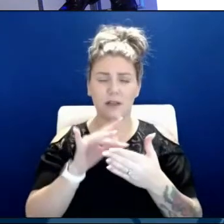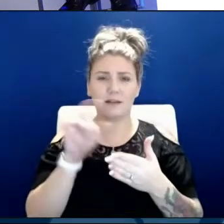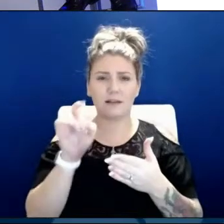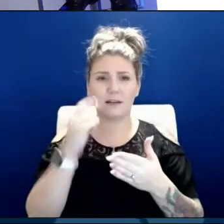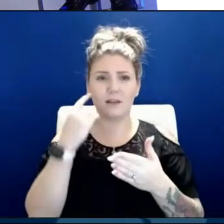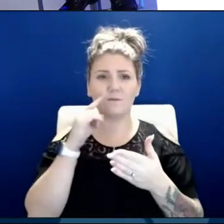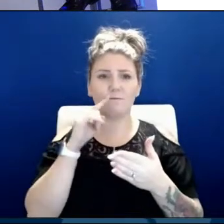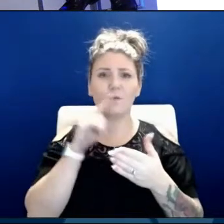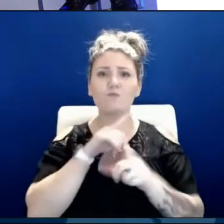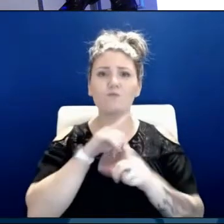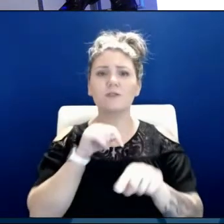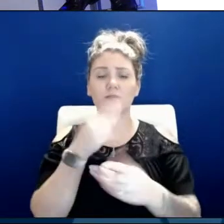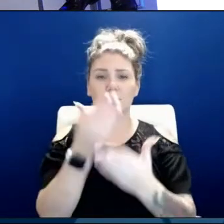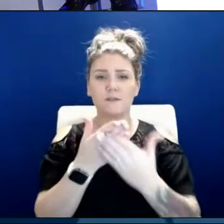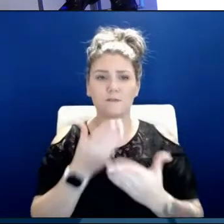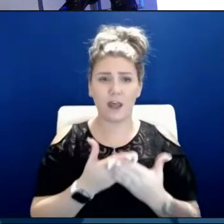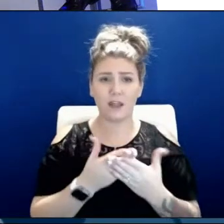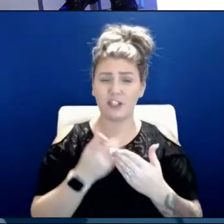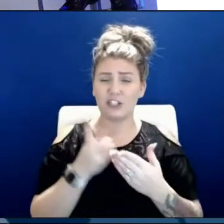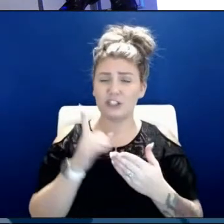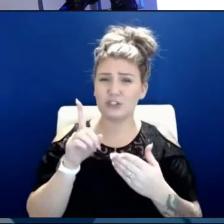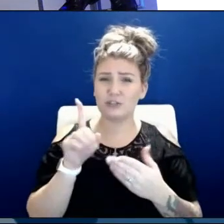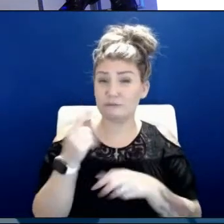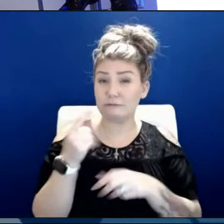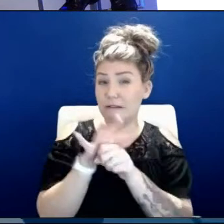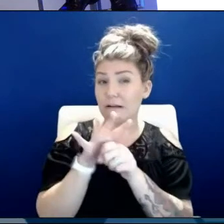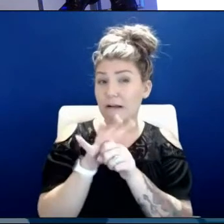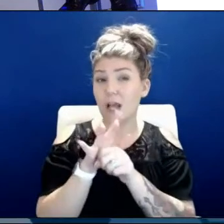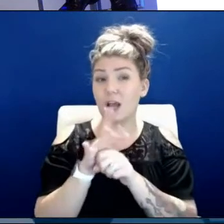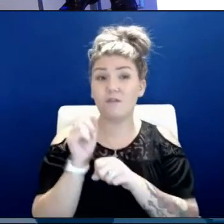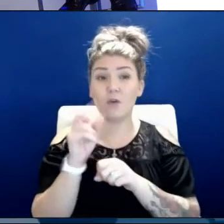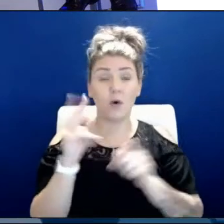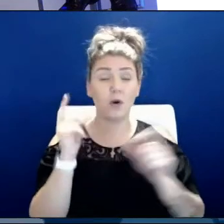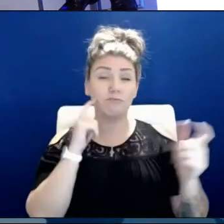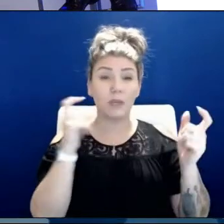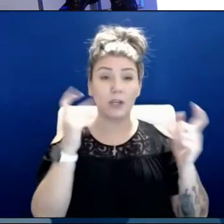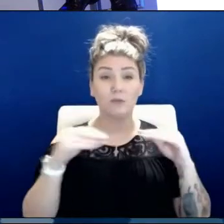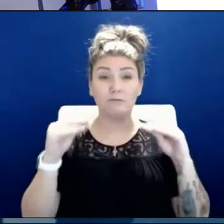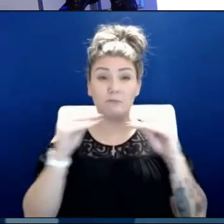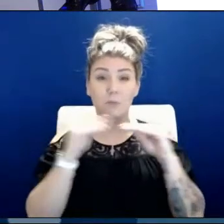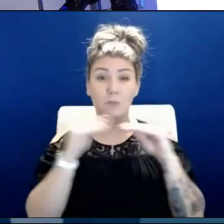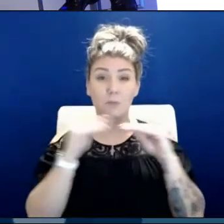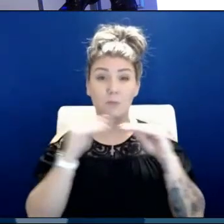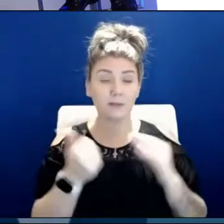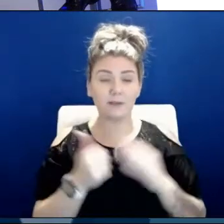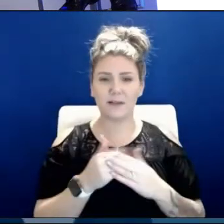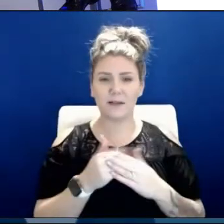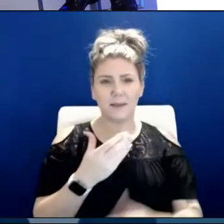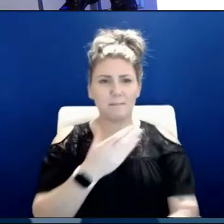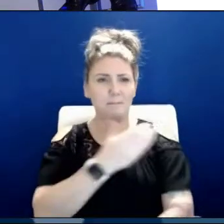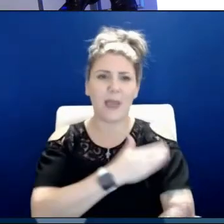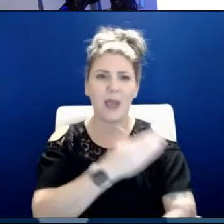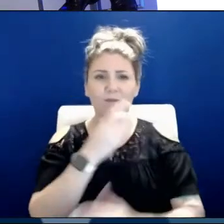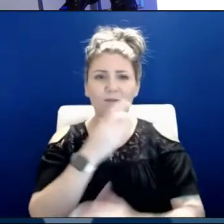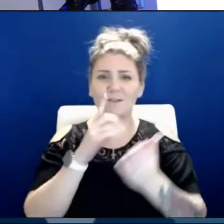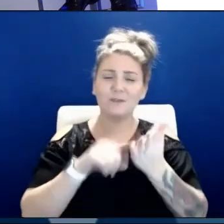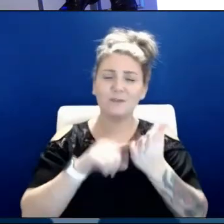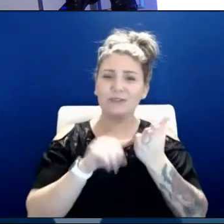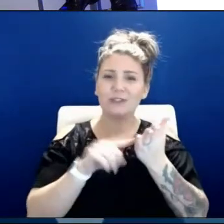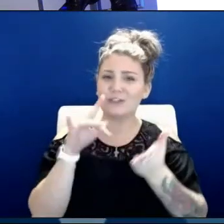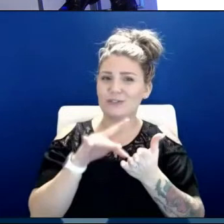just enough, or is bigger better? Oh, that's the question. The power of a research study, Dr. Barr. It's different